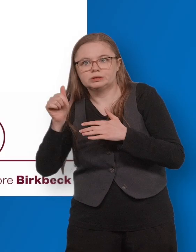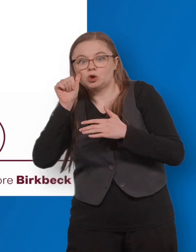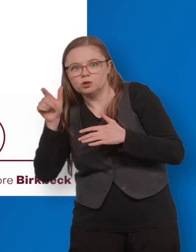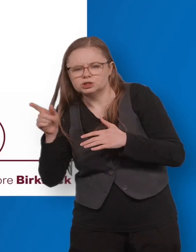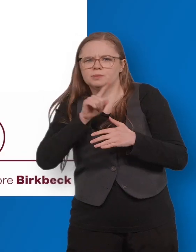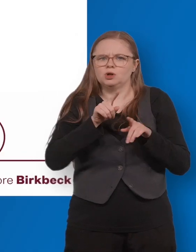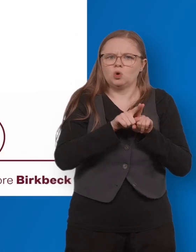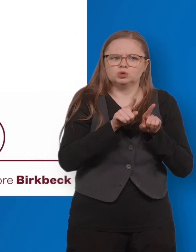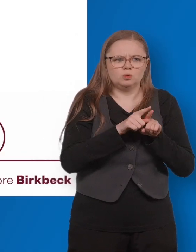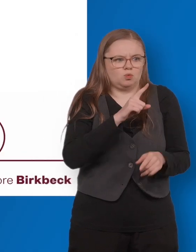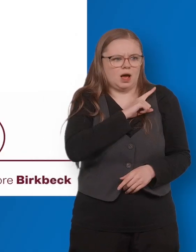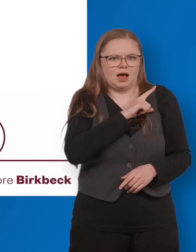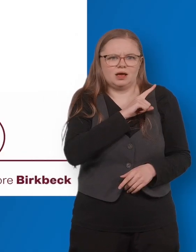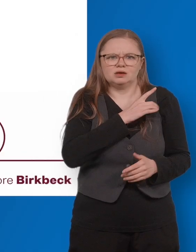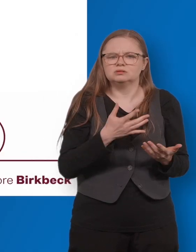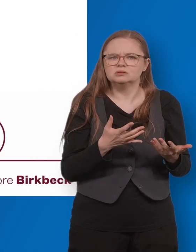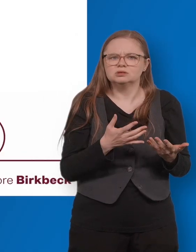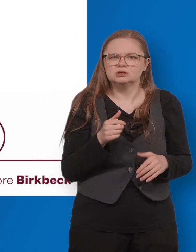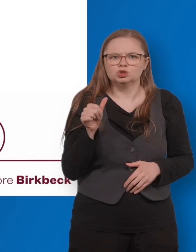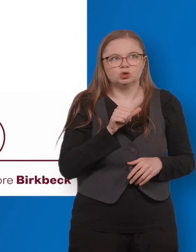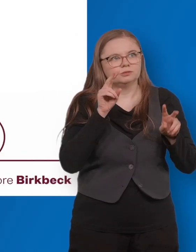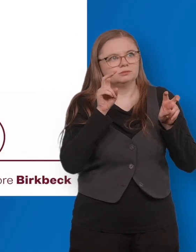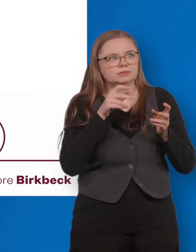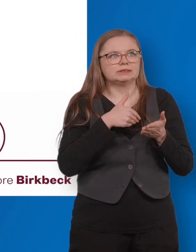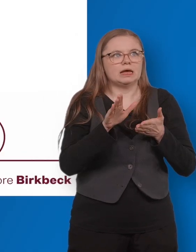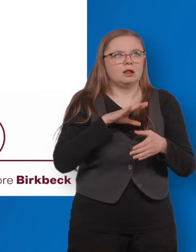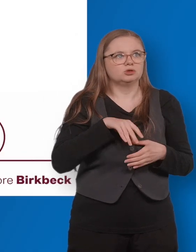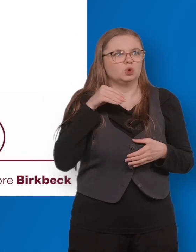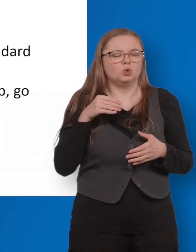And sometimes I wonder, actually, is it all worth it?